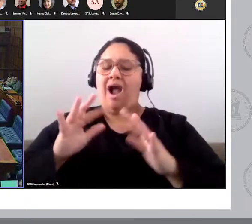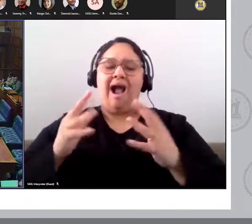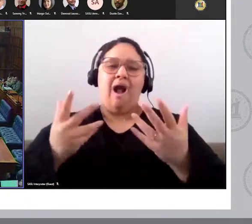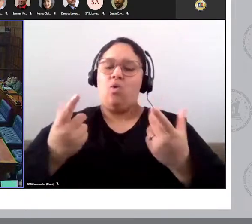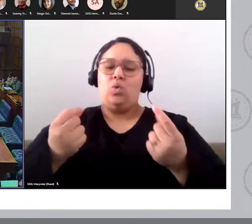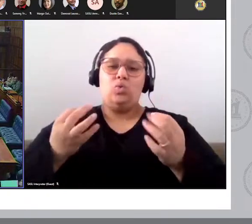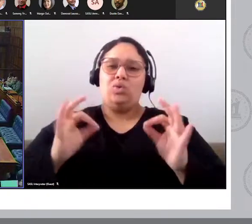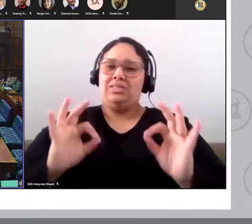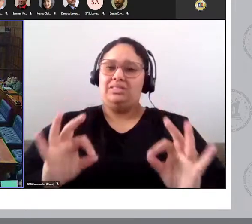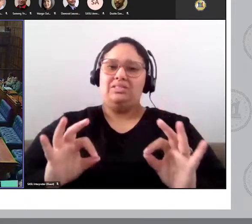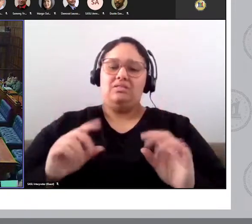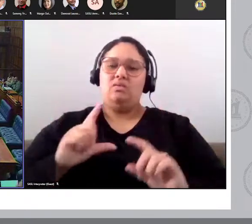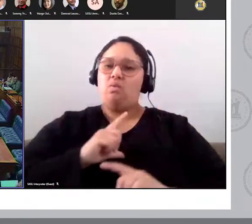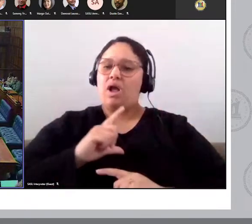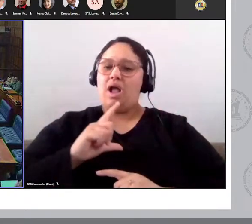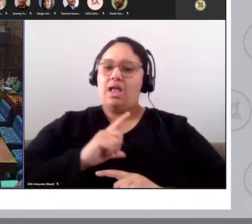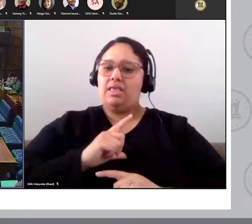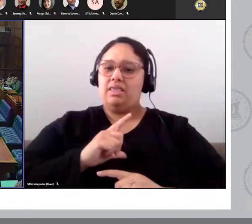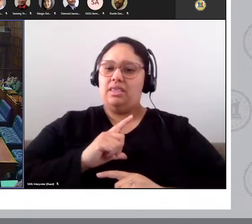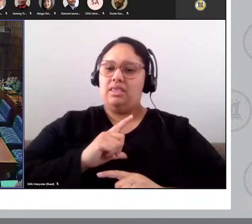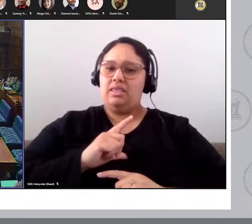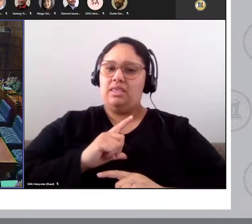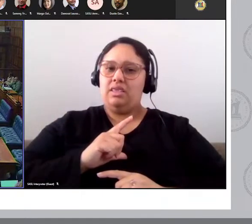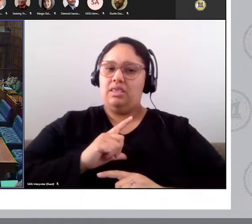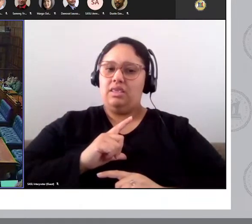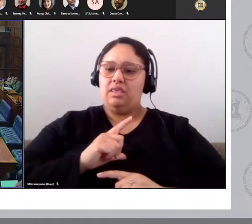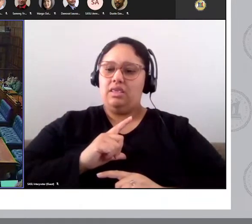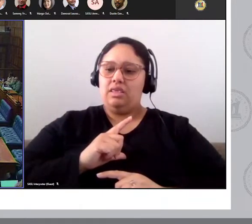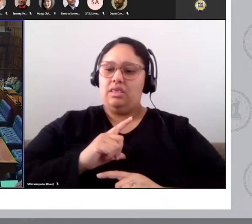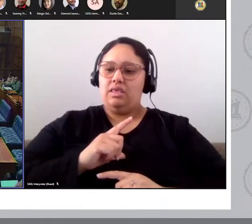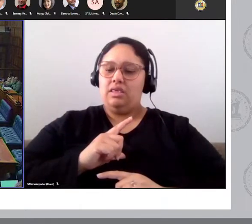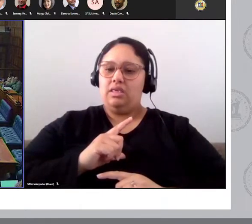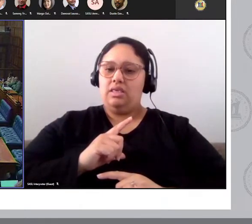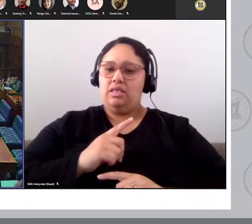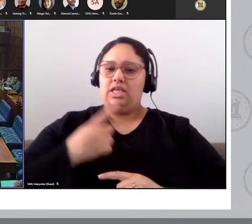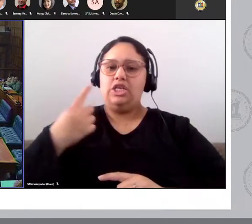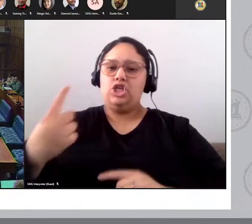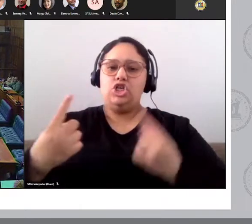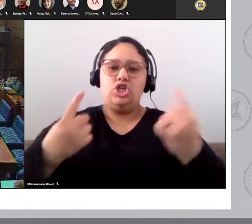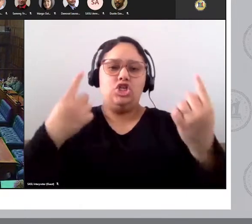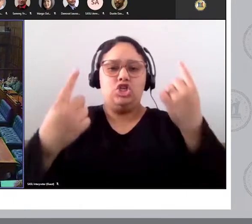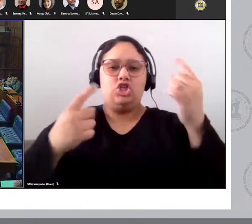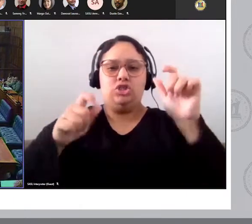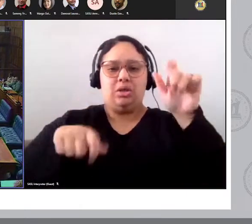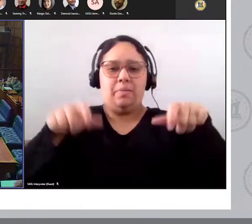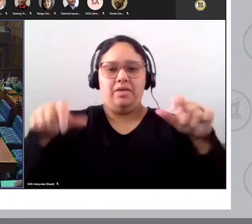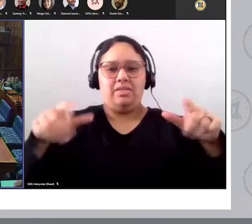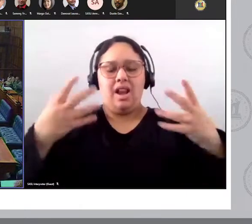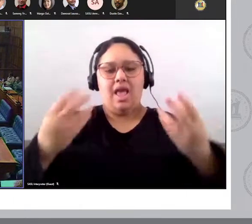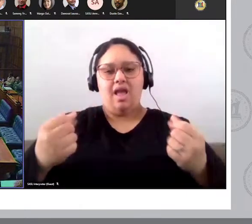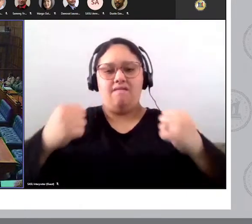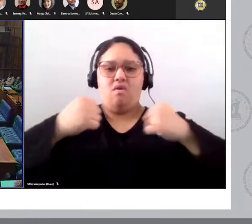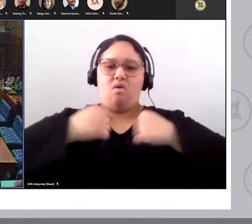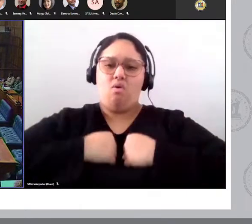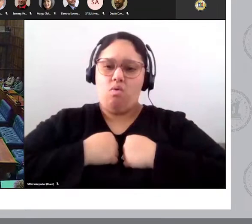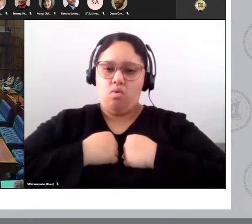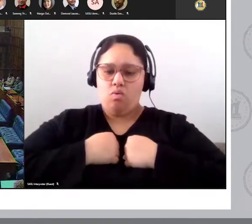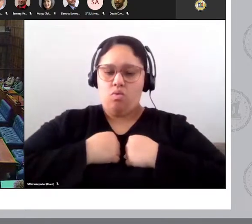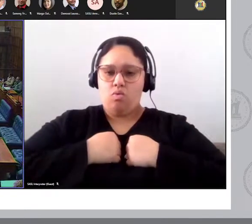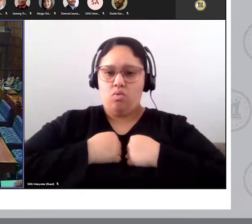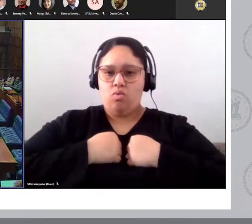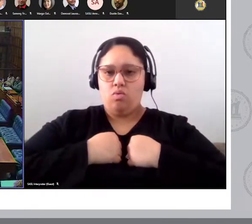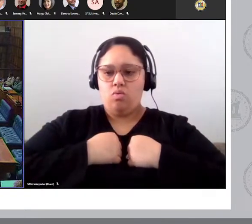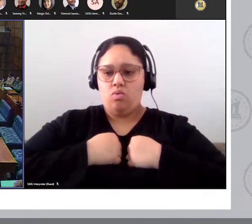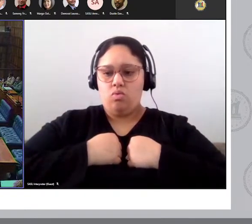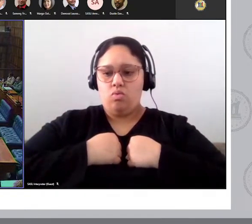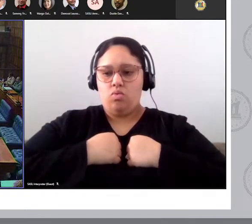do that because of the each and every person has their own